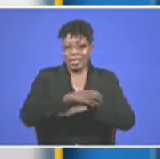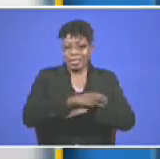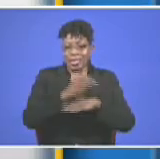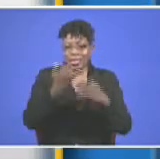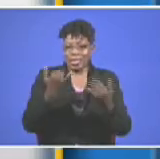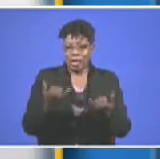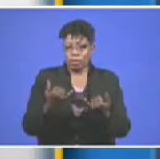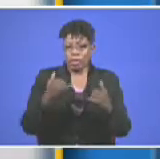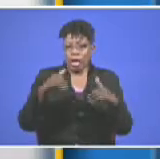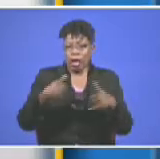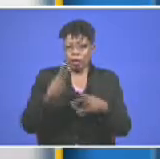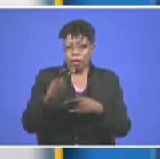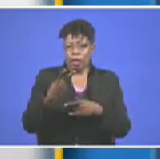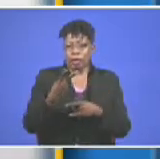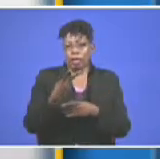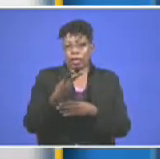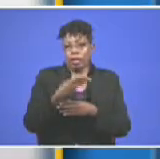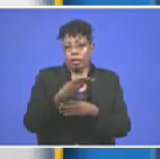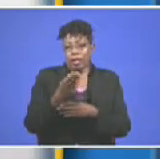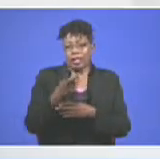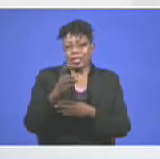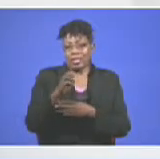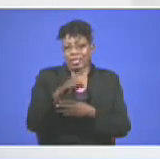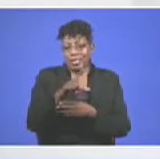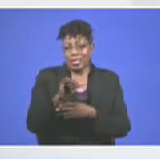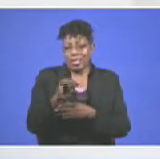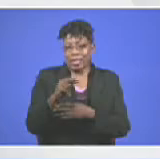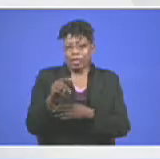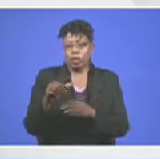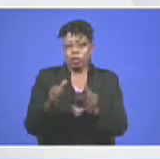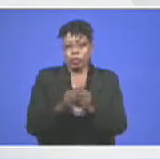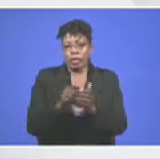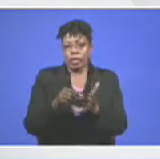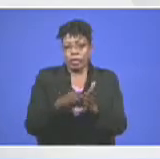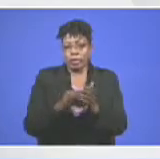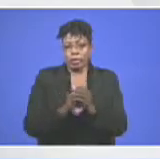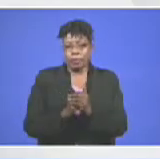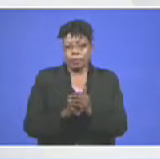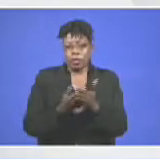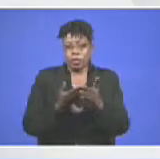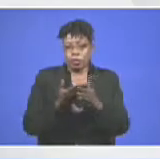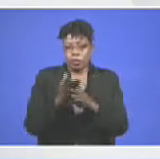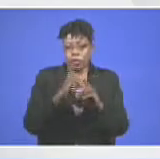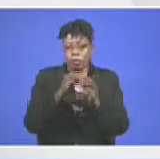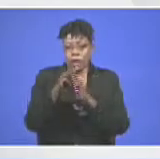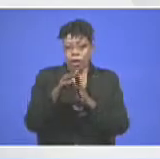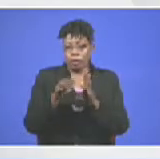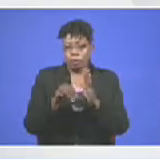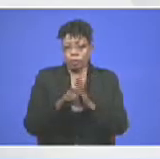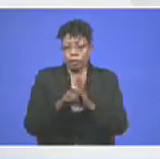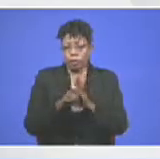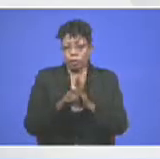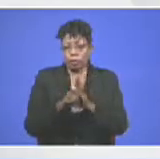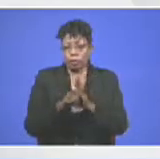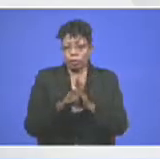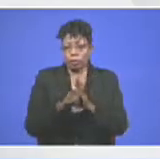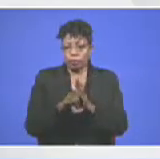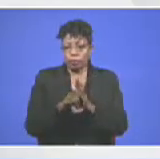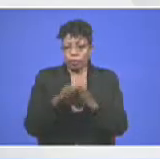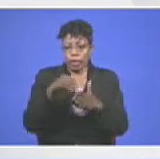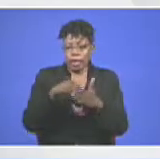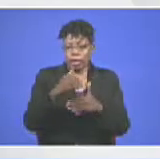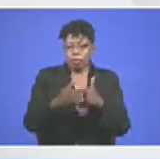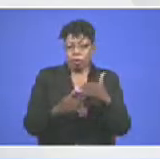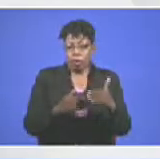situation is being monitored. There is, through the Pharmacy Council, a process